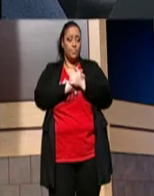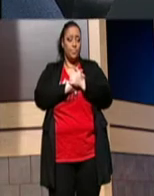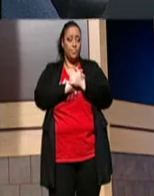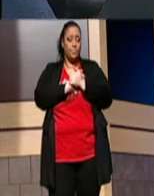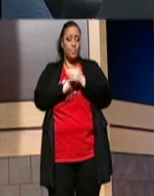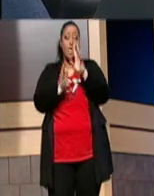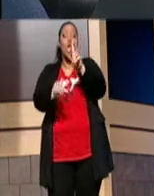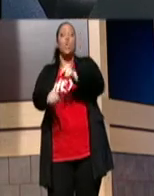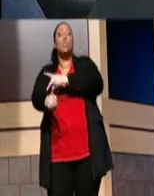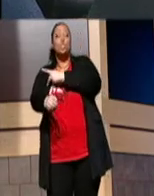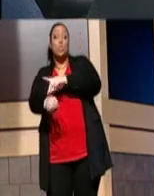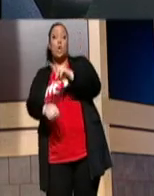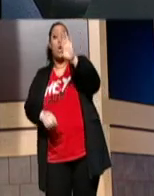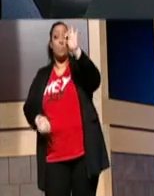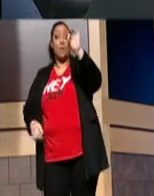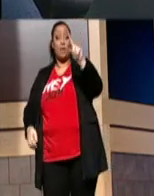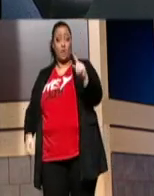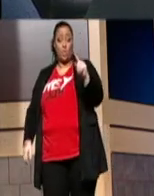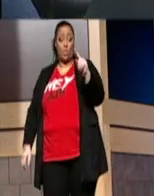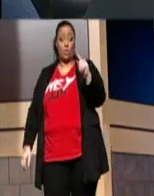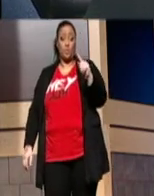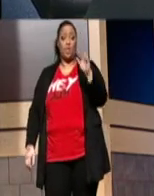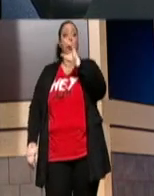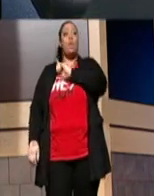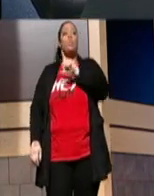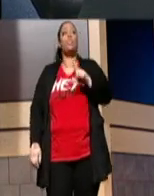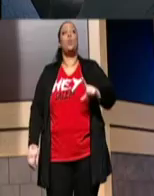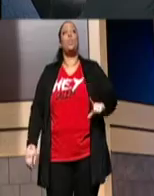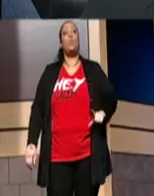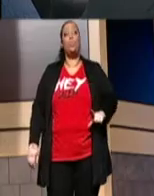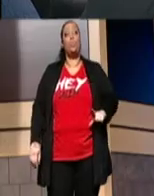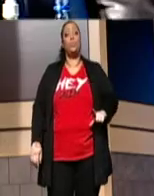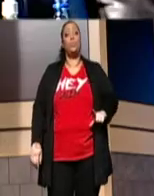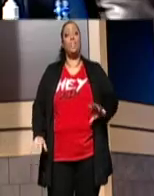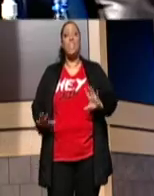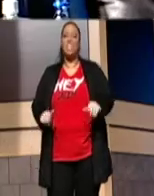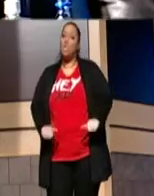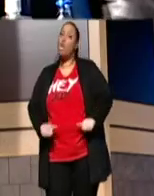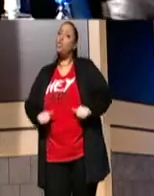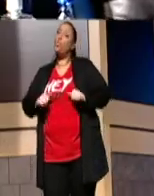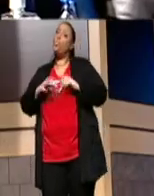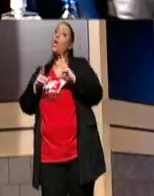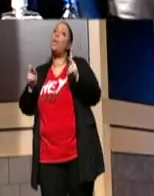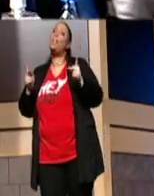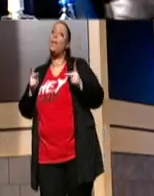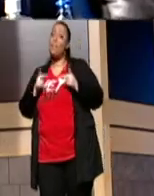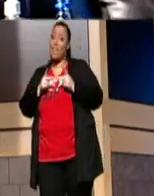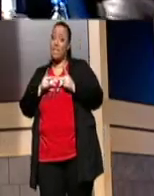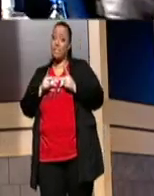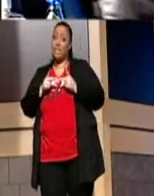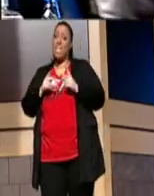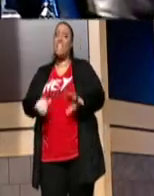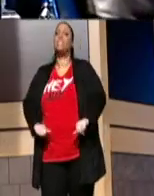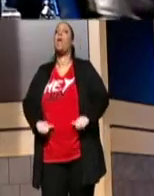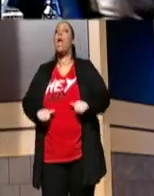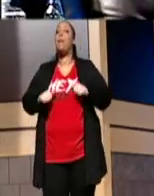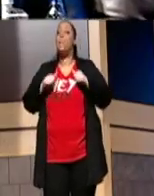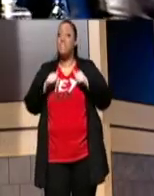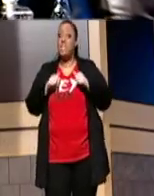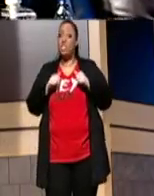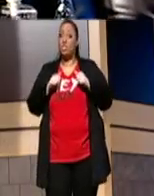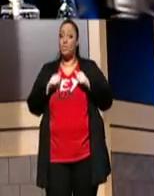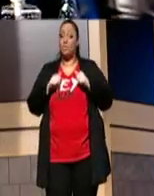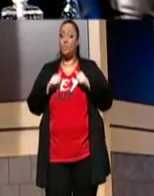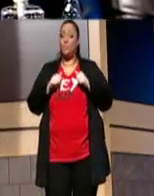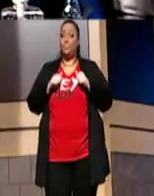Psalm 91. Psalm 91. The Lord is our dwelling place. The Lord is our place. Habitation. Yes. Refuge. Yes.